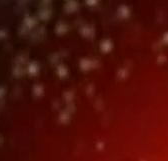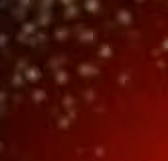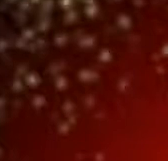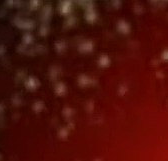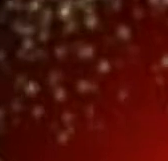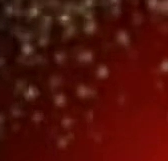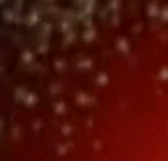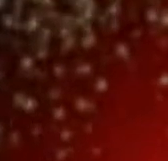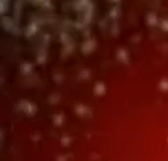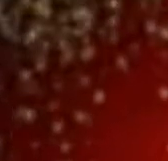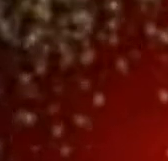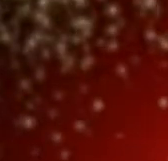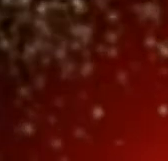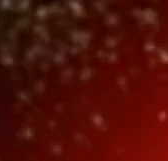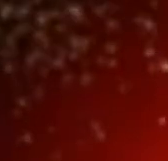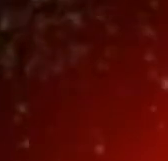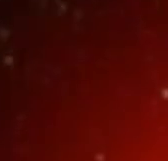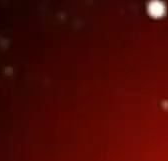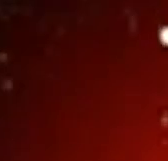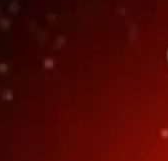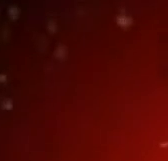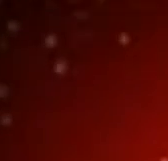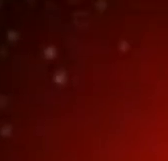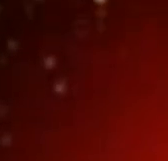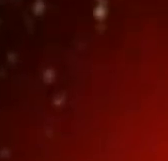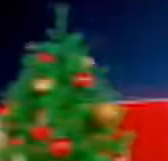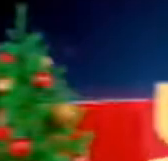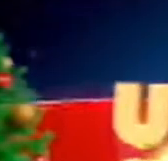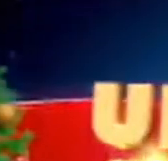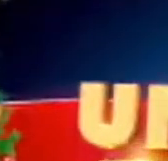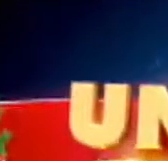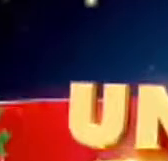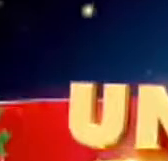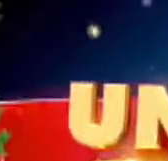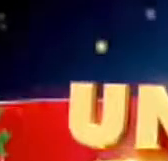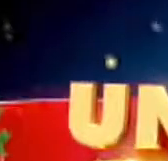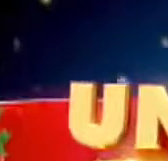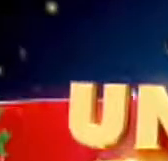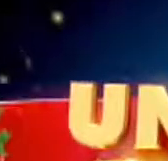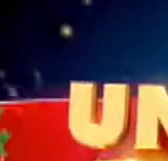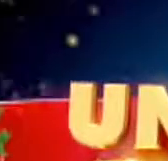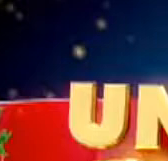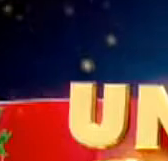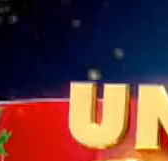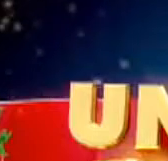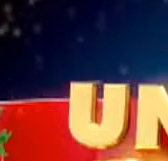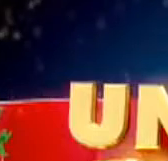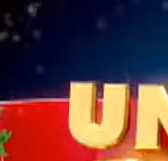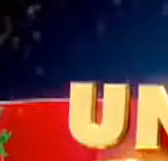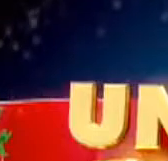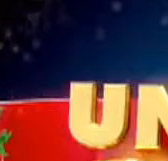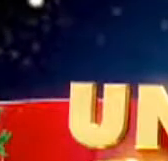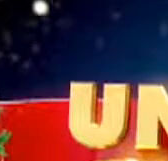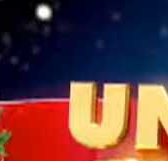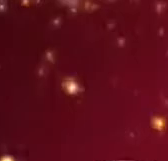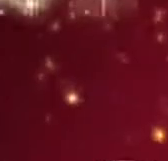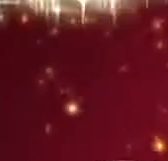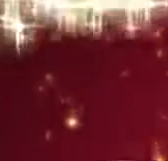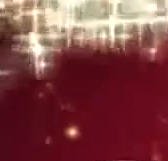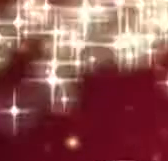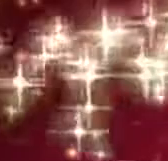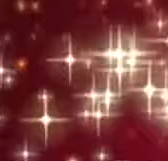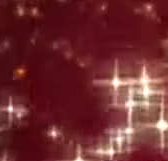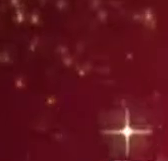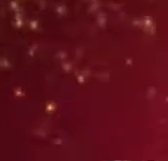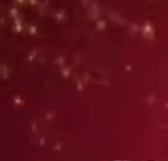toothpaste, just $12.99. Don't miss out on unforgettable savings at the home of low prices this Christmas. Only